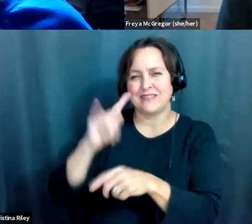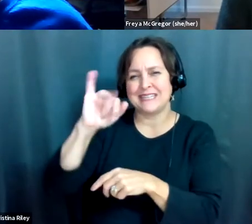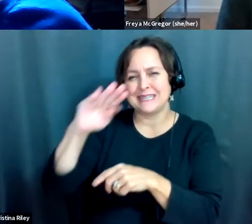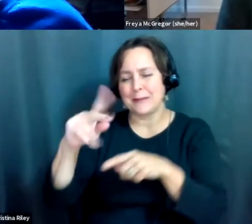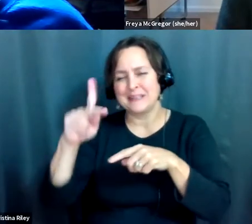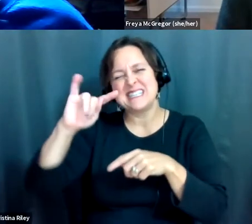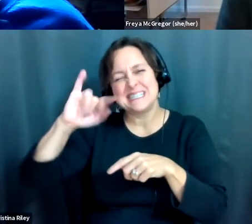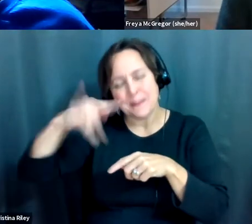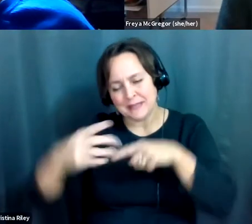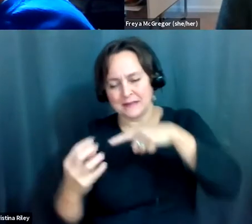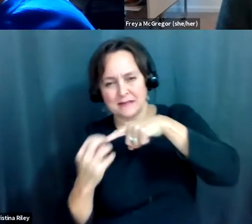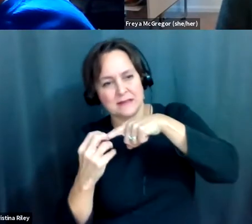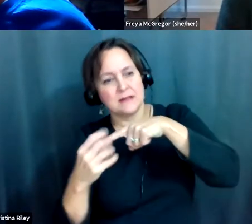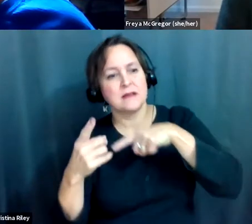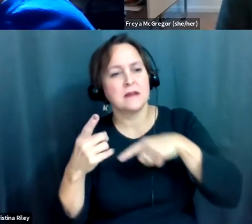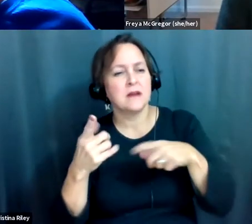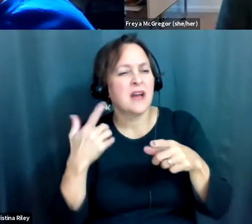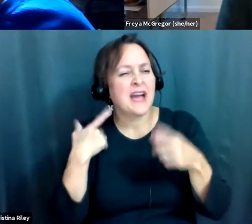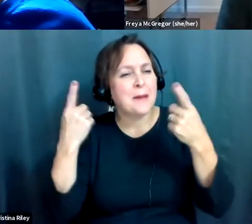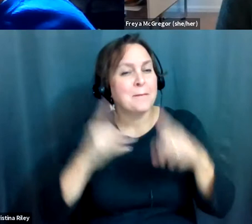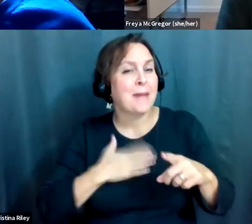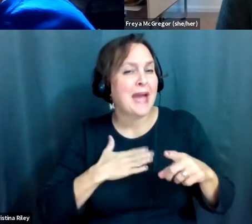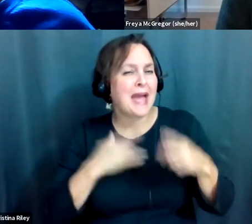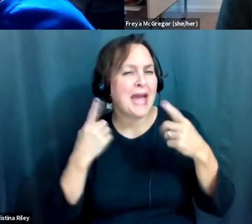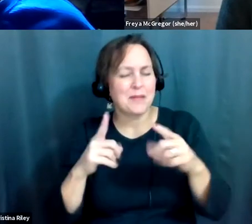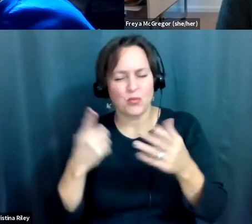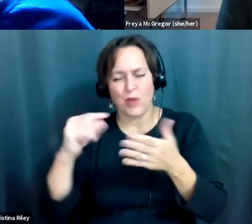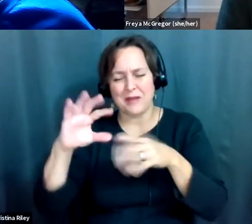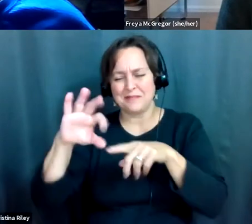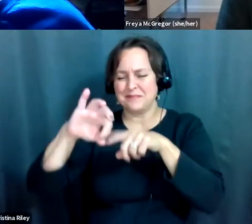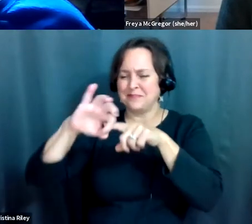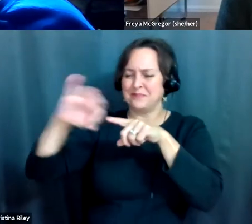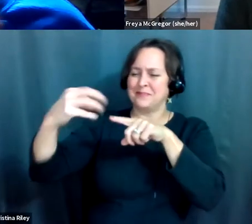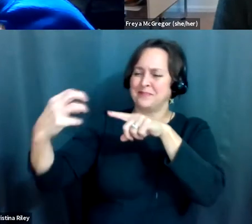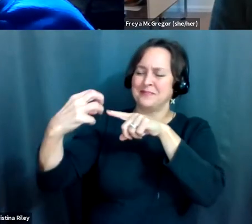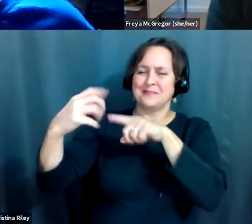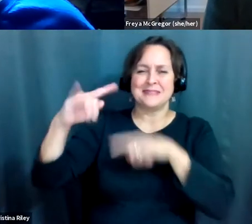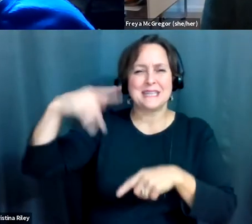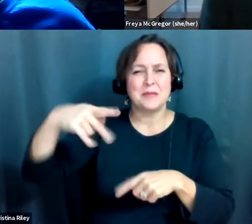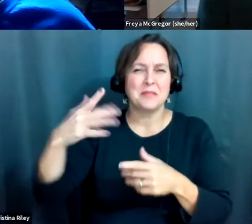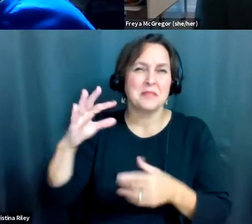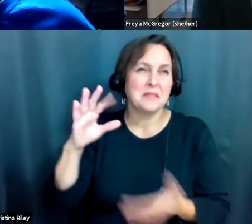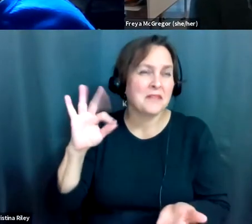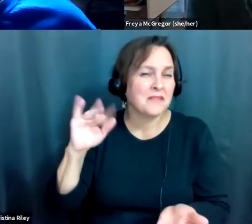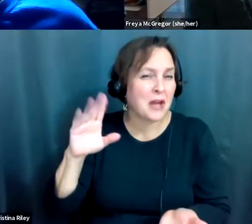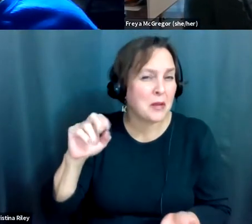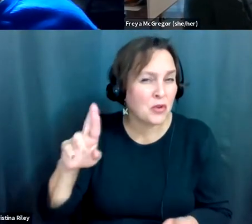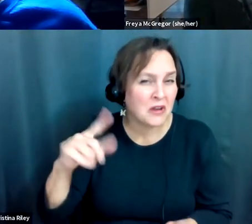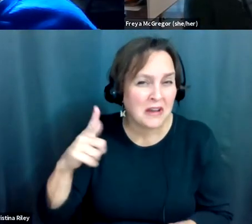a, I don't know what this material is, Freya, that the tip is made out of. It's not fiberglass.